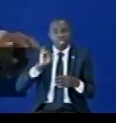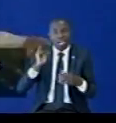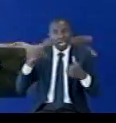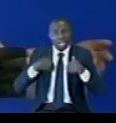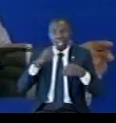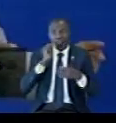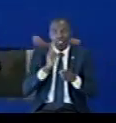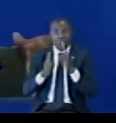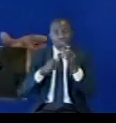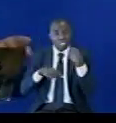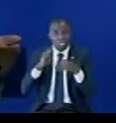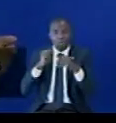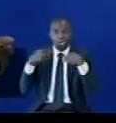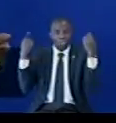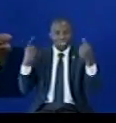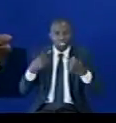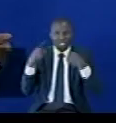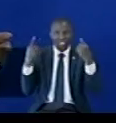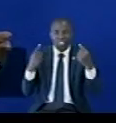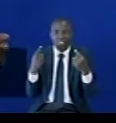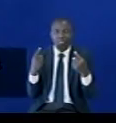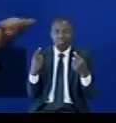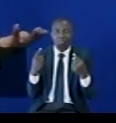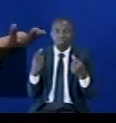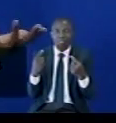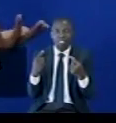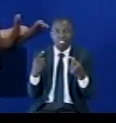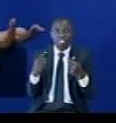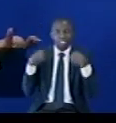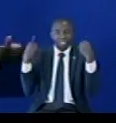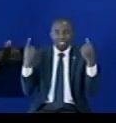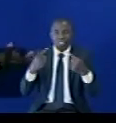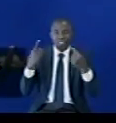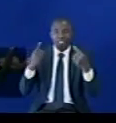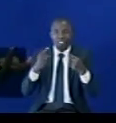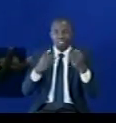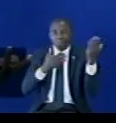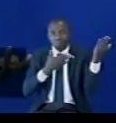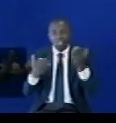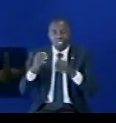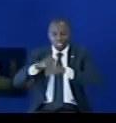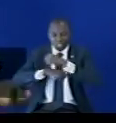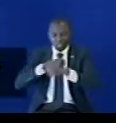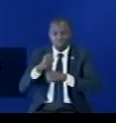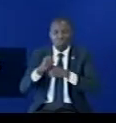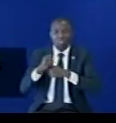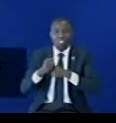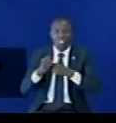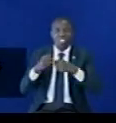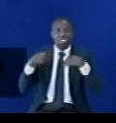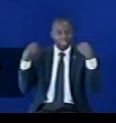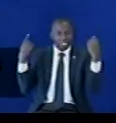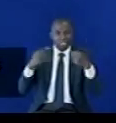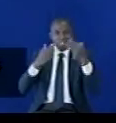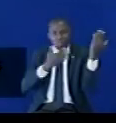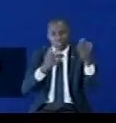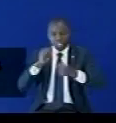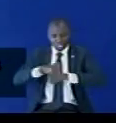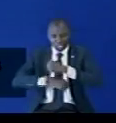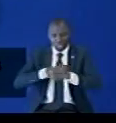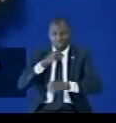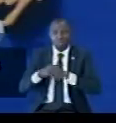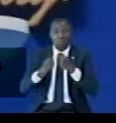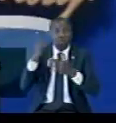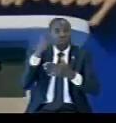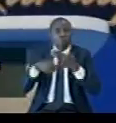about transgression bringing suffering, sin bringing suffering, iniquity bringing suffering.